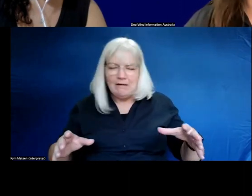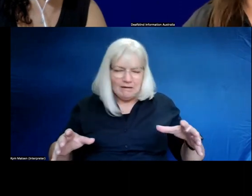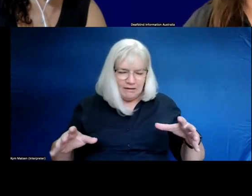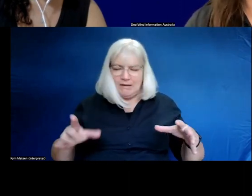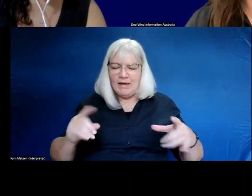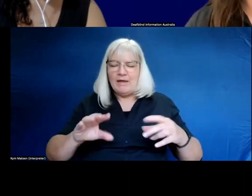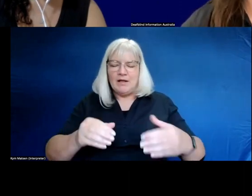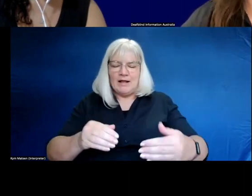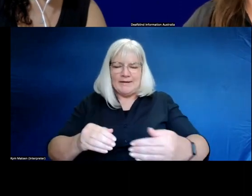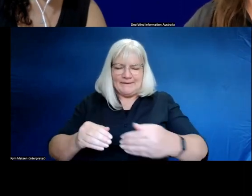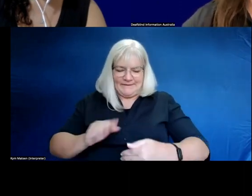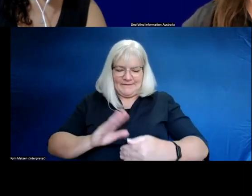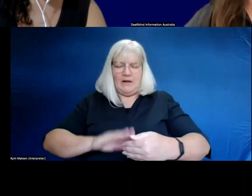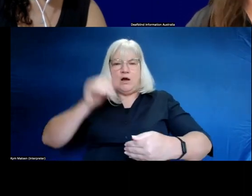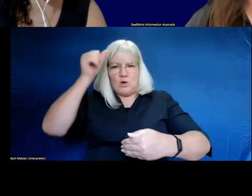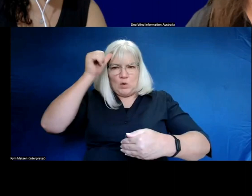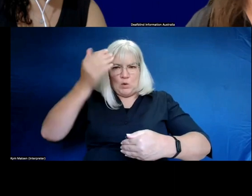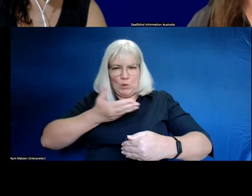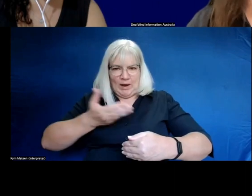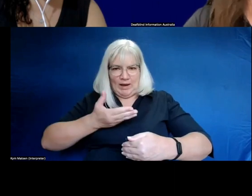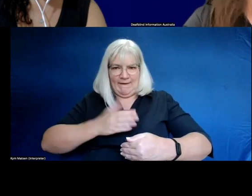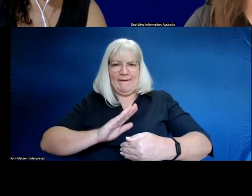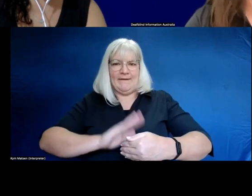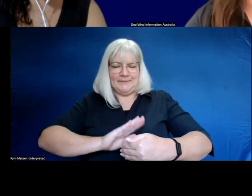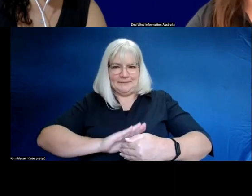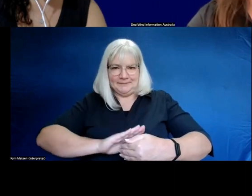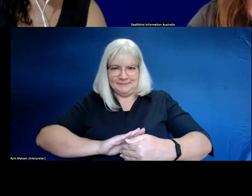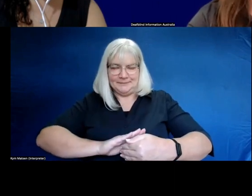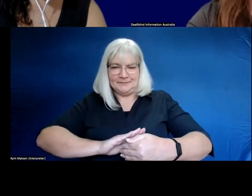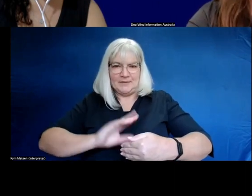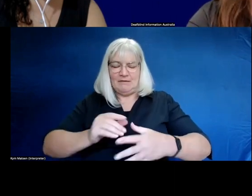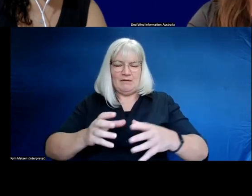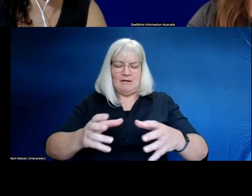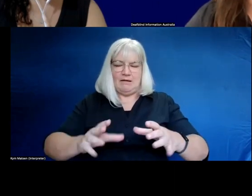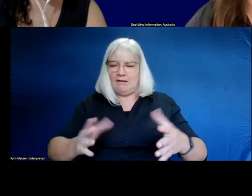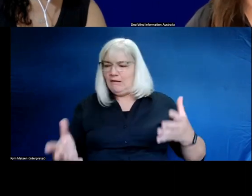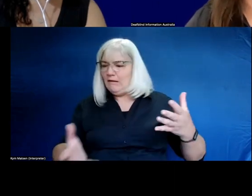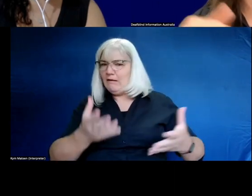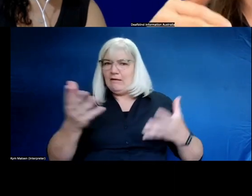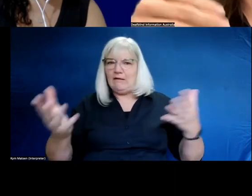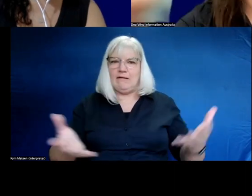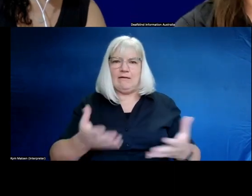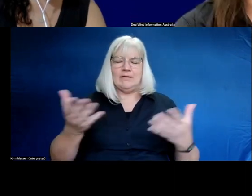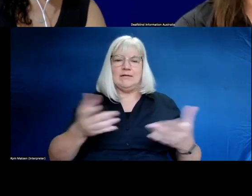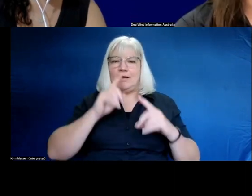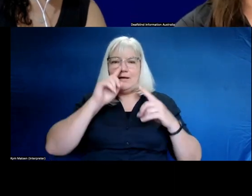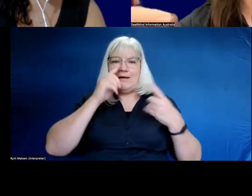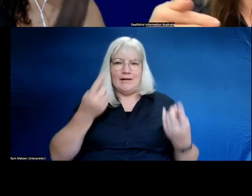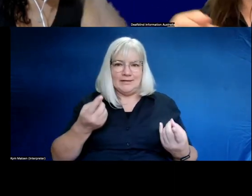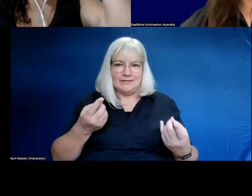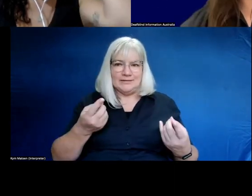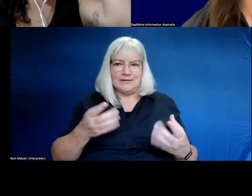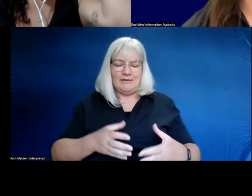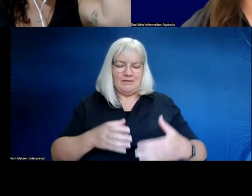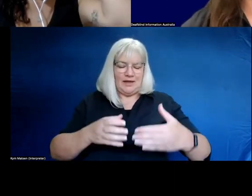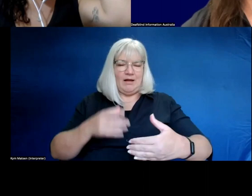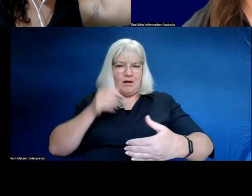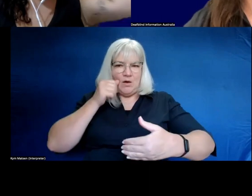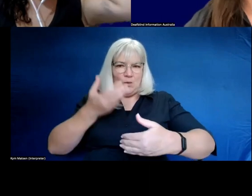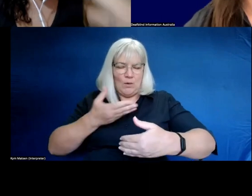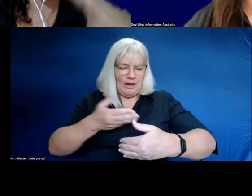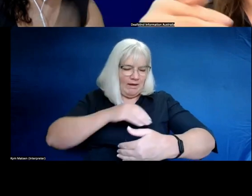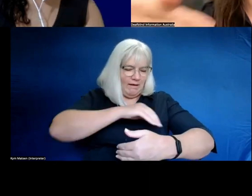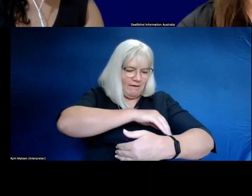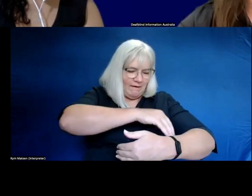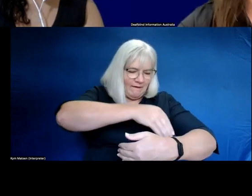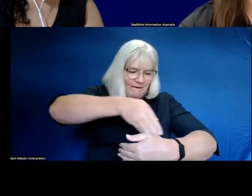closely, I can feel, if I do hug it, then I can feel where the bowl curves around. I can feel the end point and